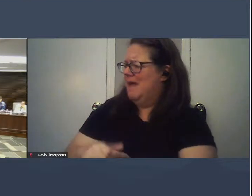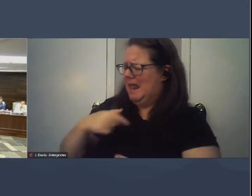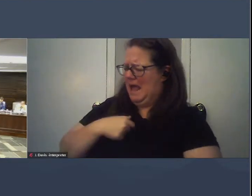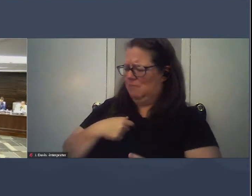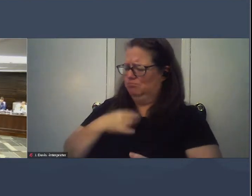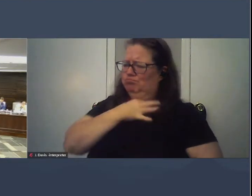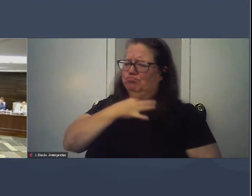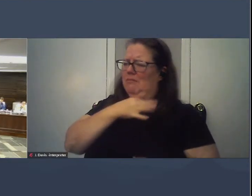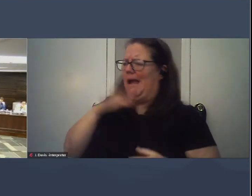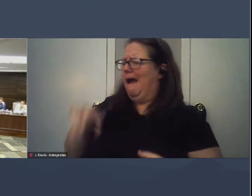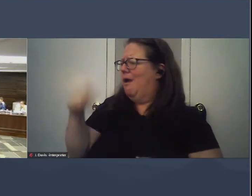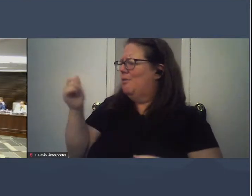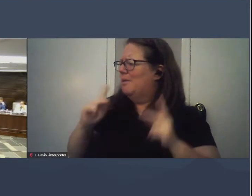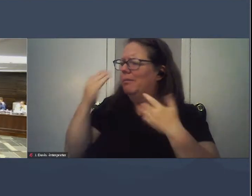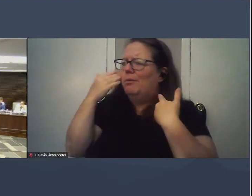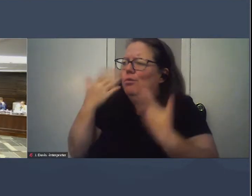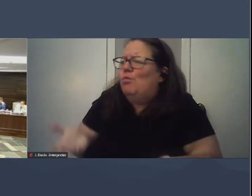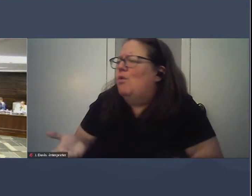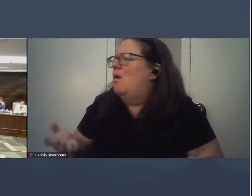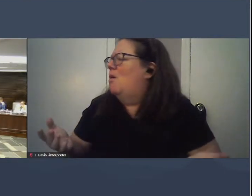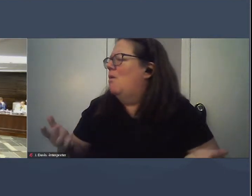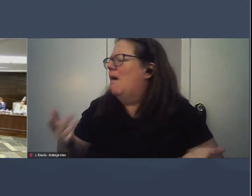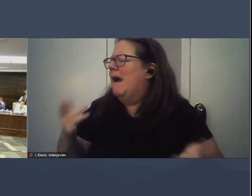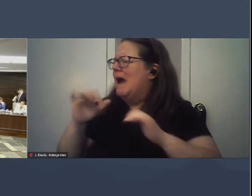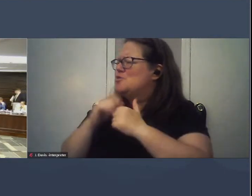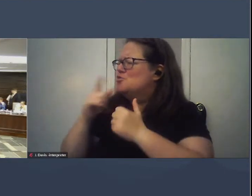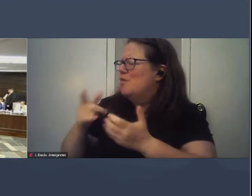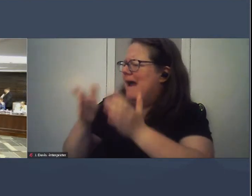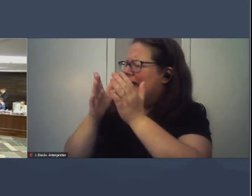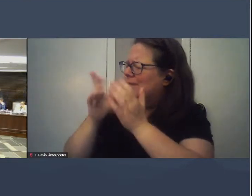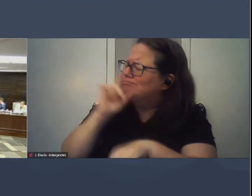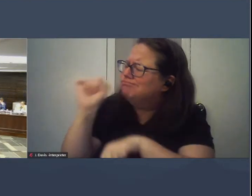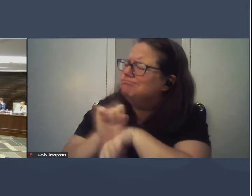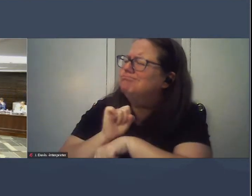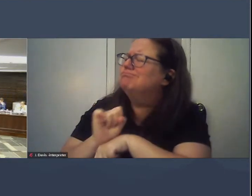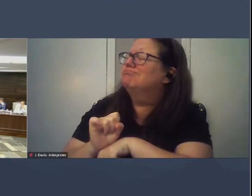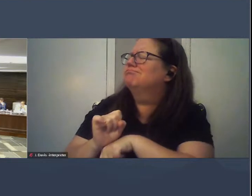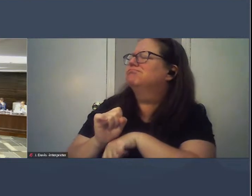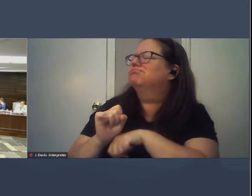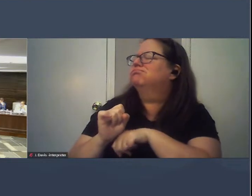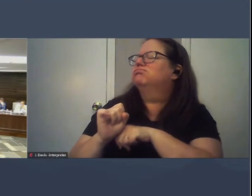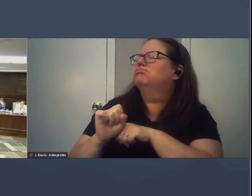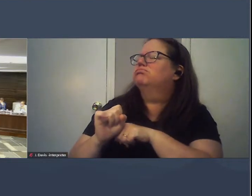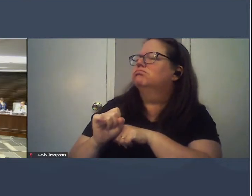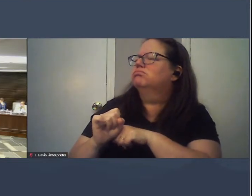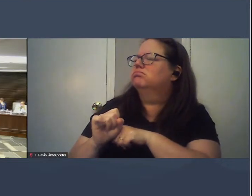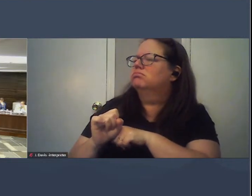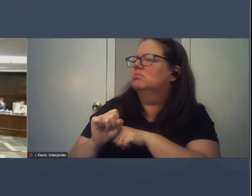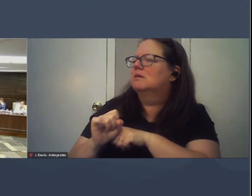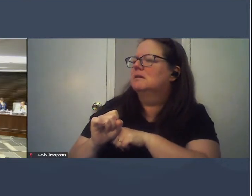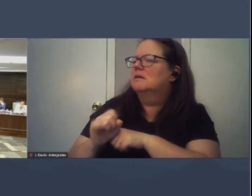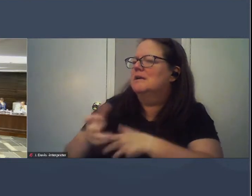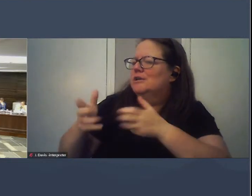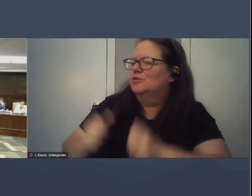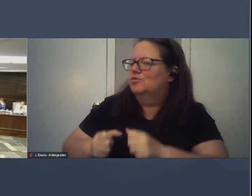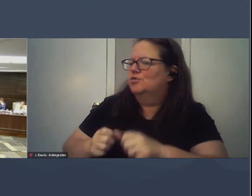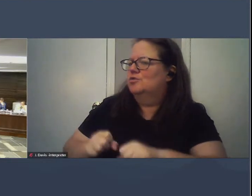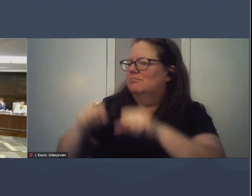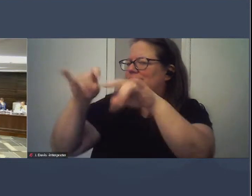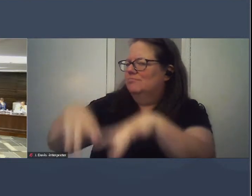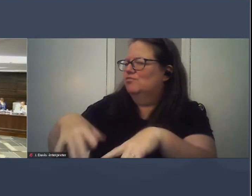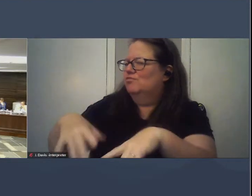people didn't know about the fact that you were actually dumping the ash in South Memphis by the